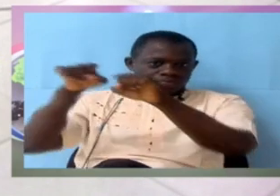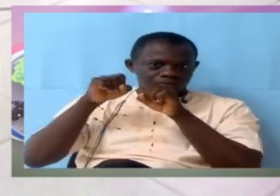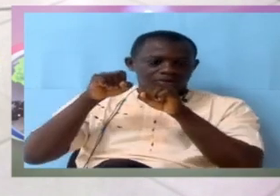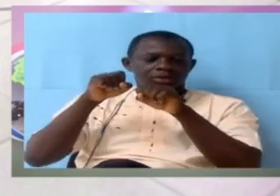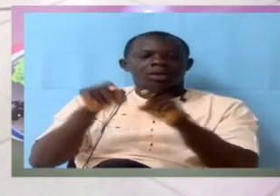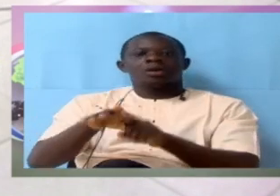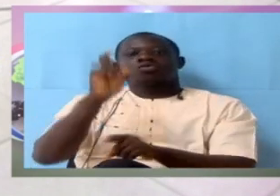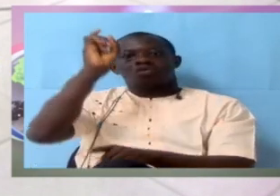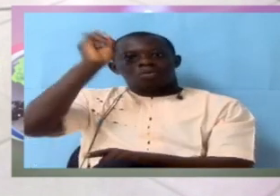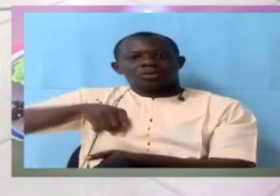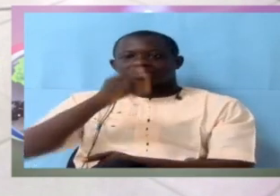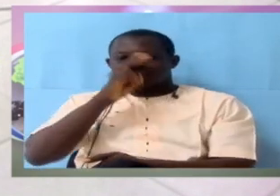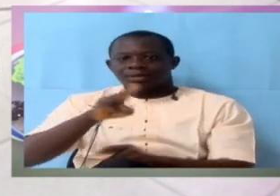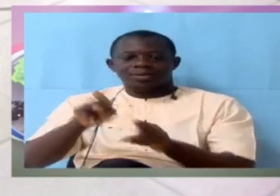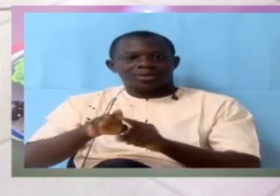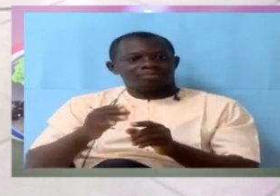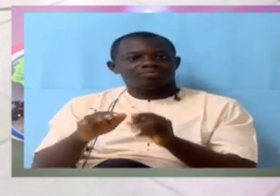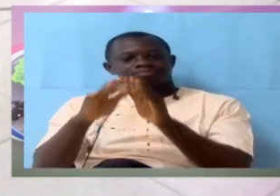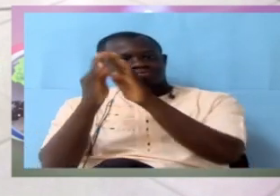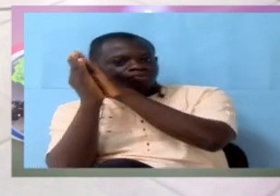Then you have to lie down one by one.